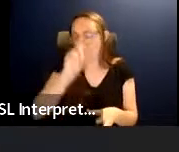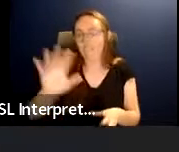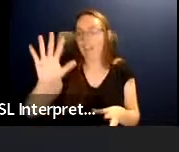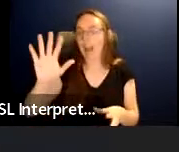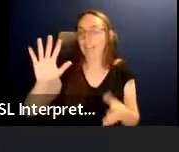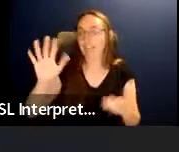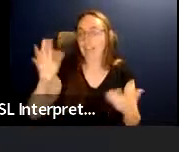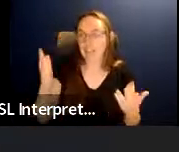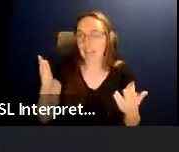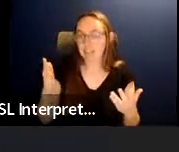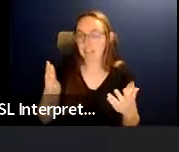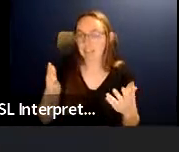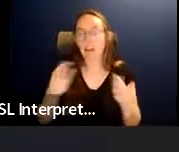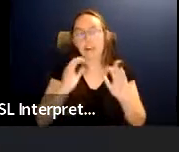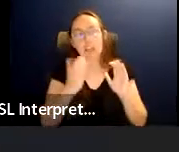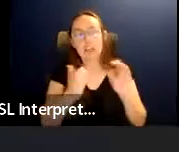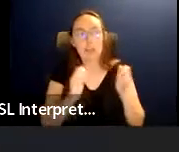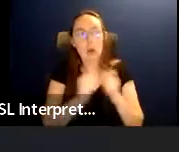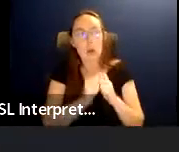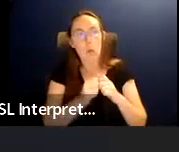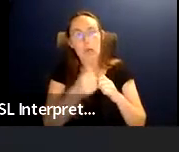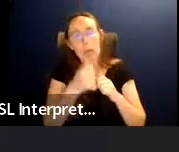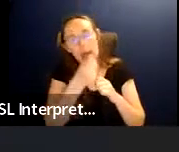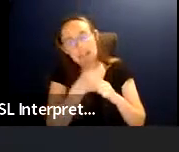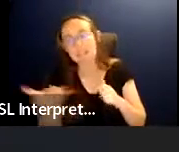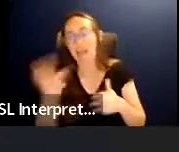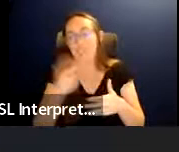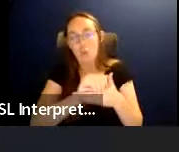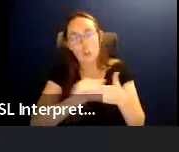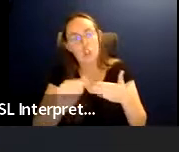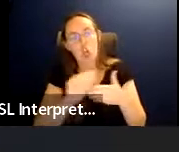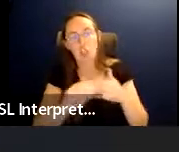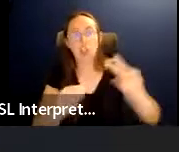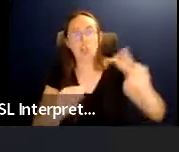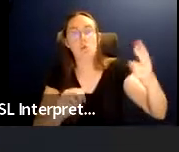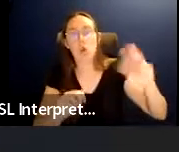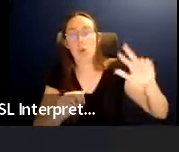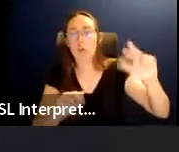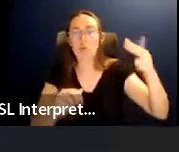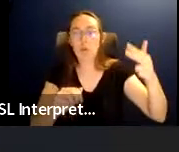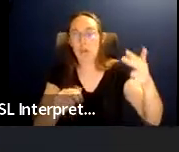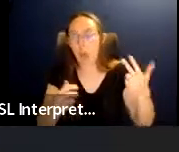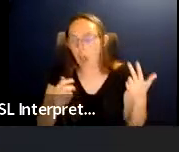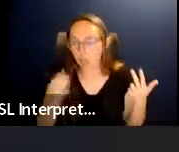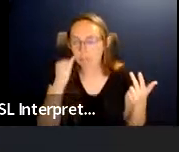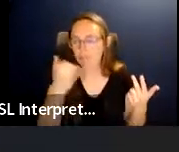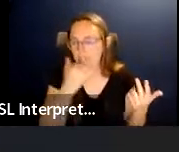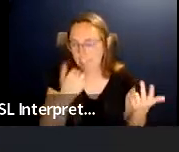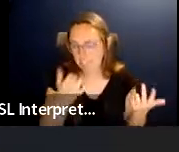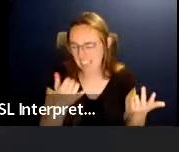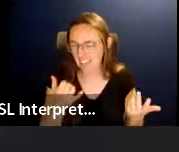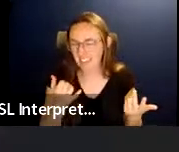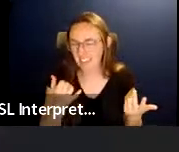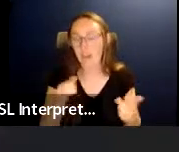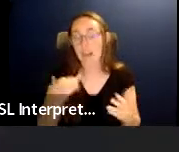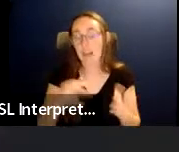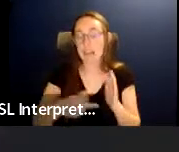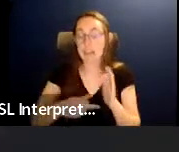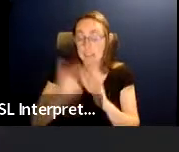versus several dollars of all these other specialty tapes. So this double-sided permanent mounting